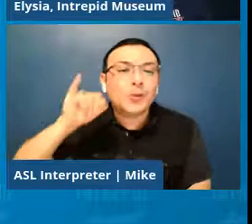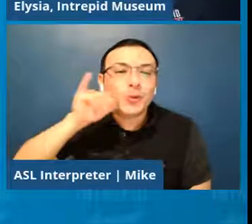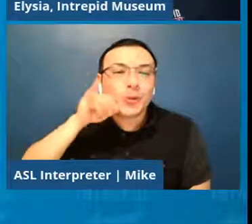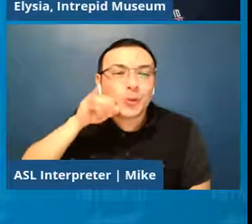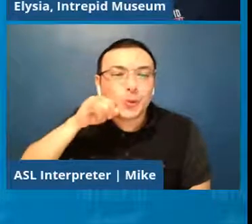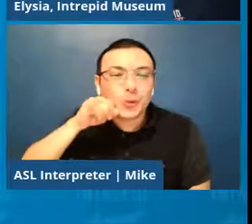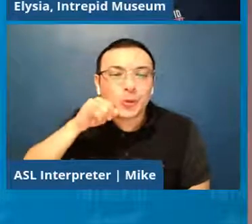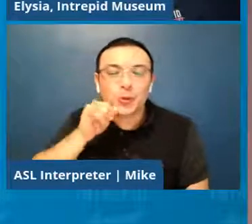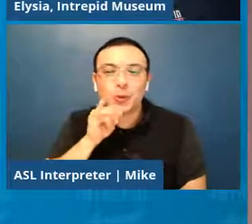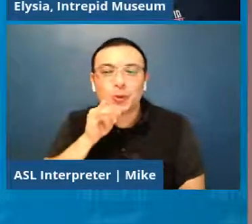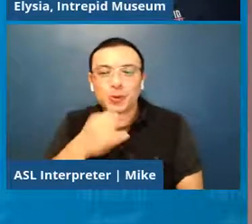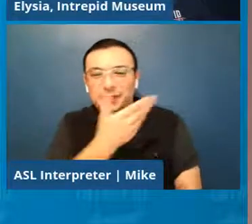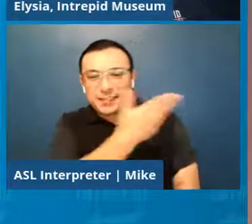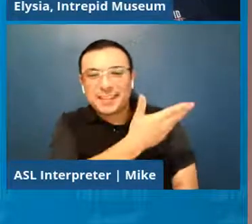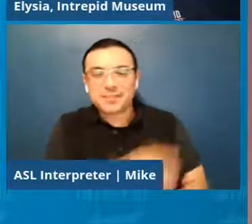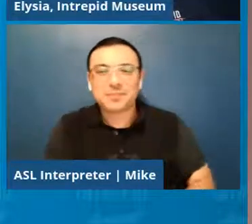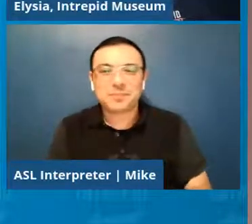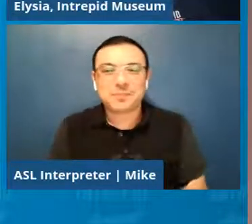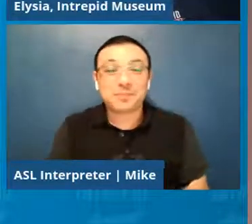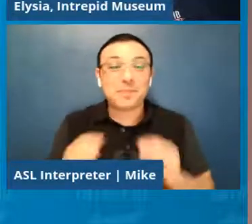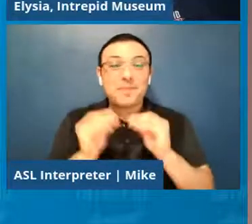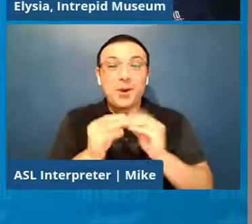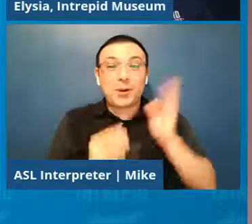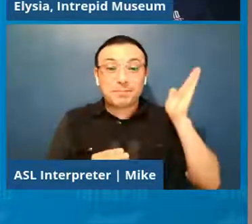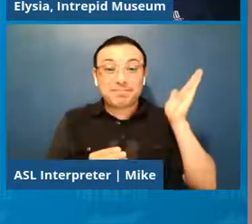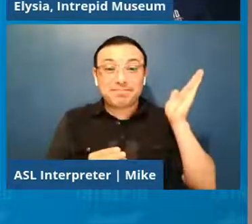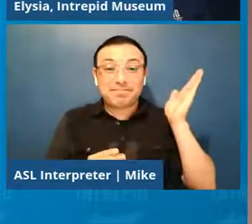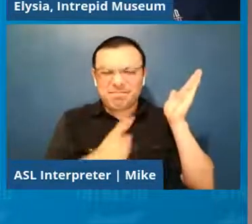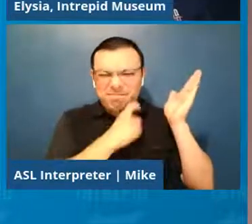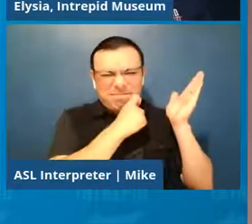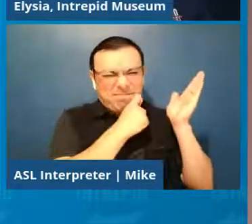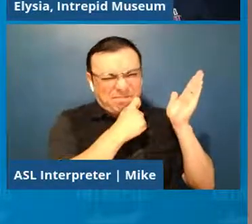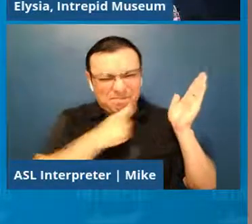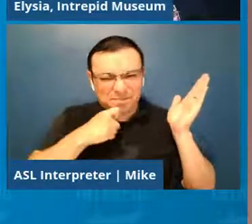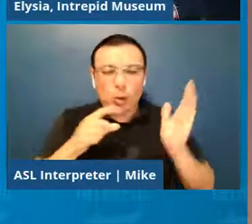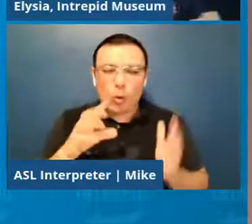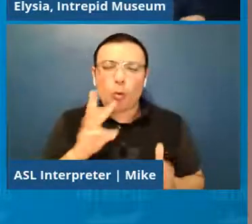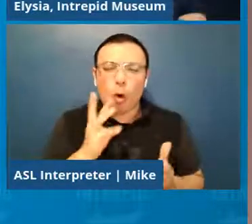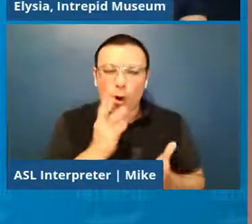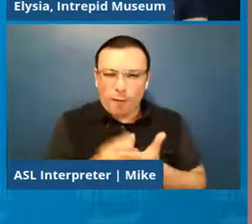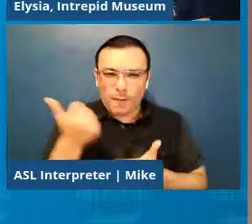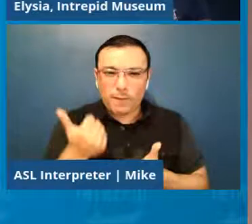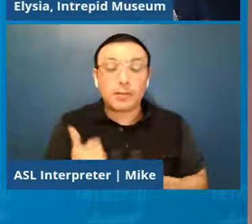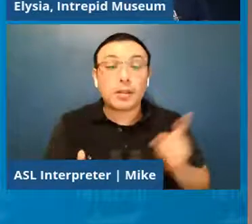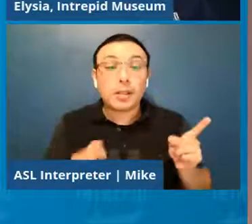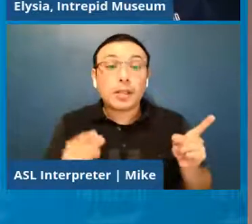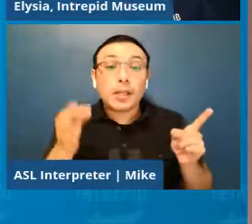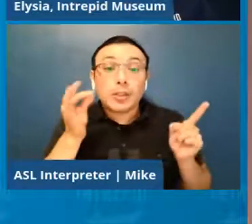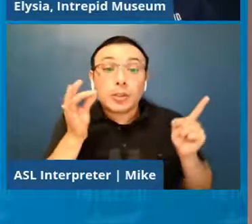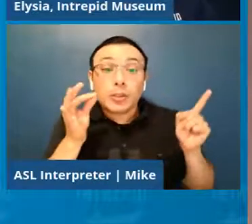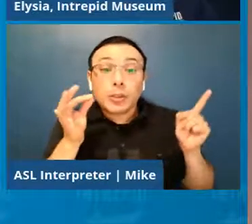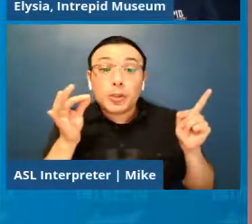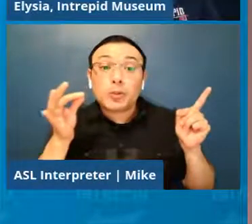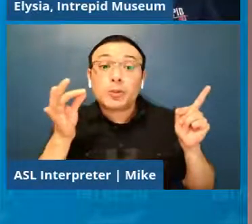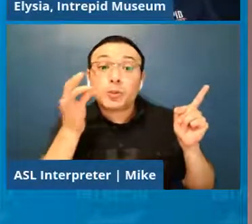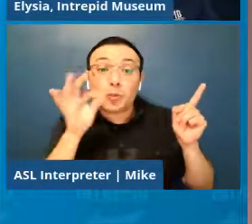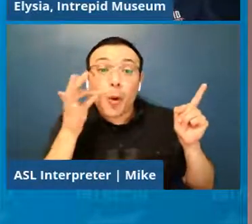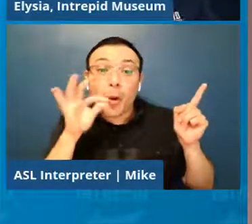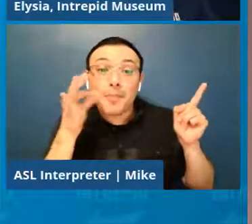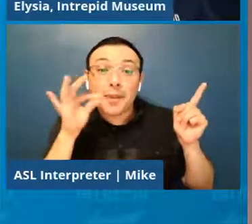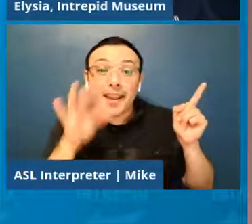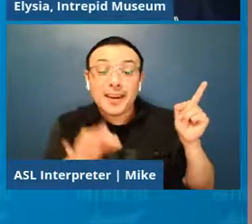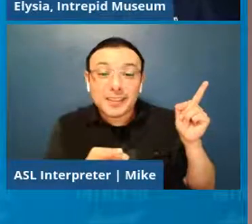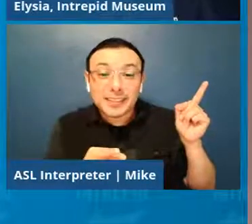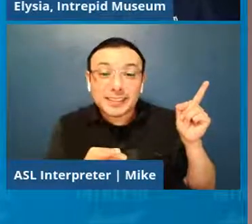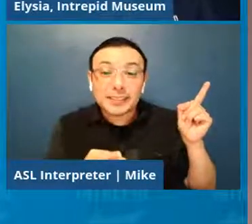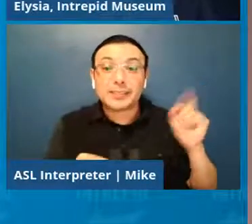is another photo of some dehydrated Mercury foods. We've got some different things here, some strawberries on the top left,